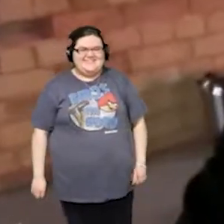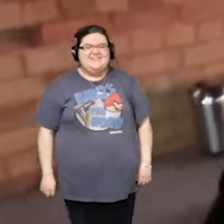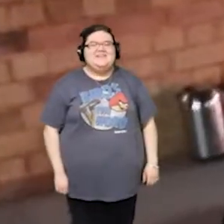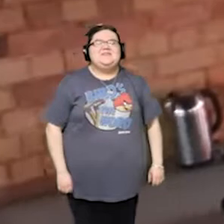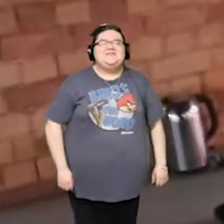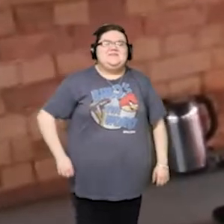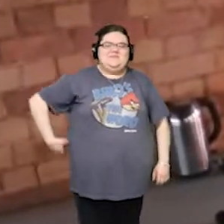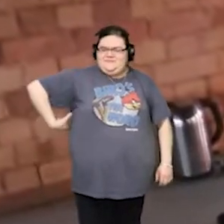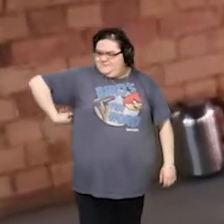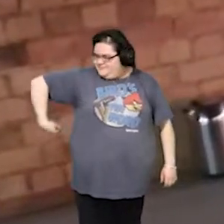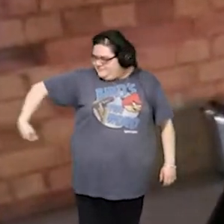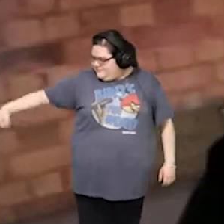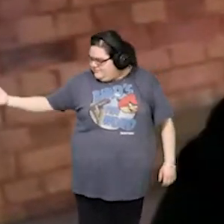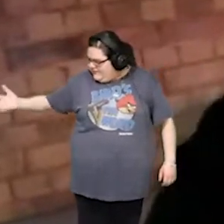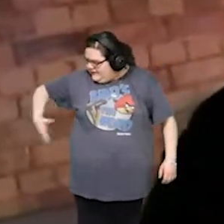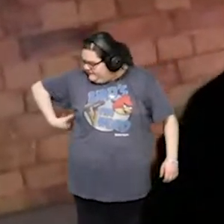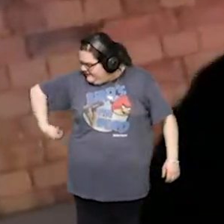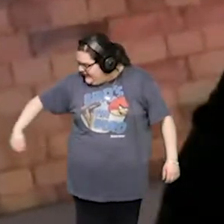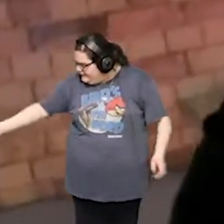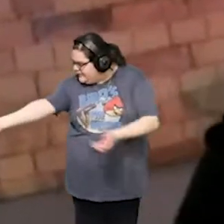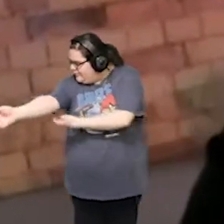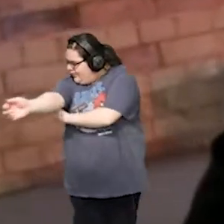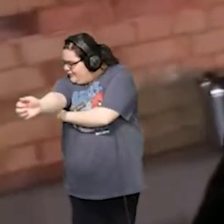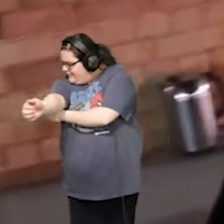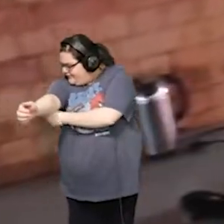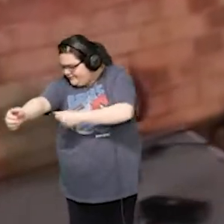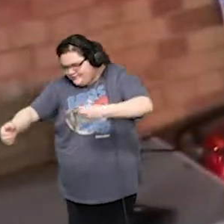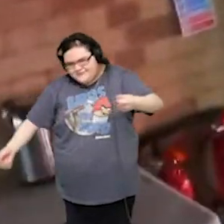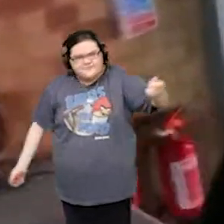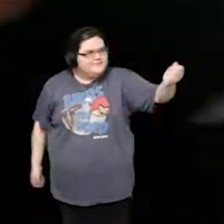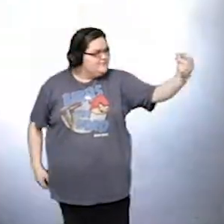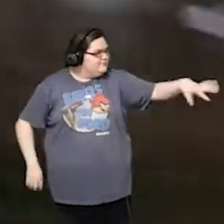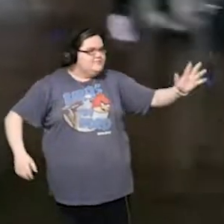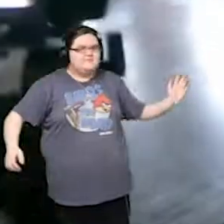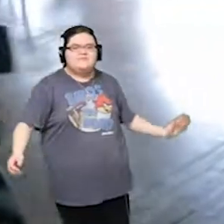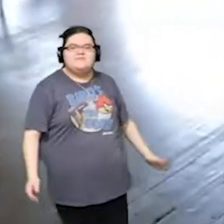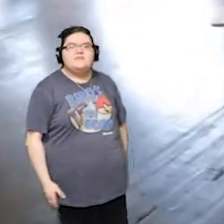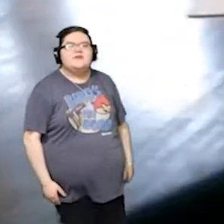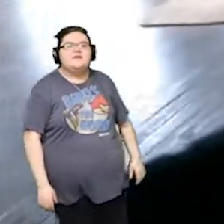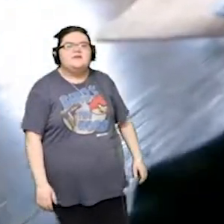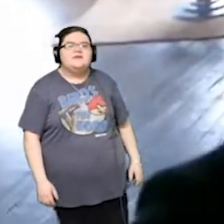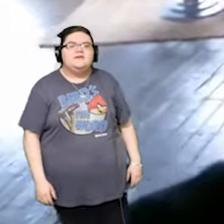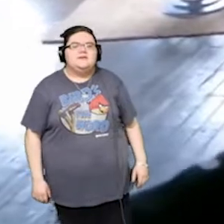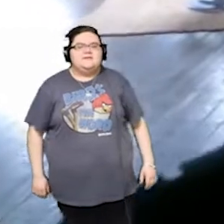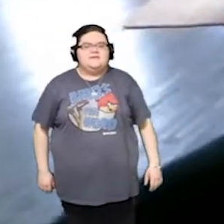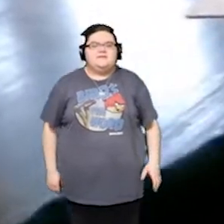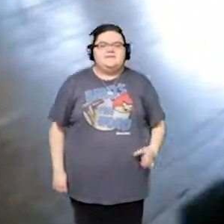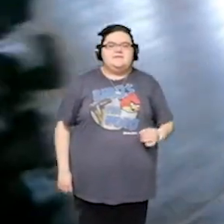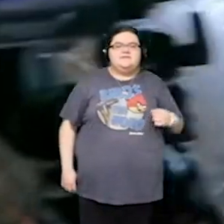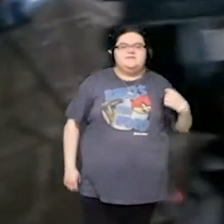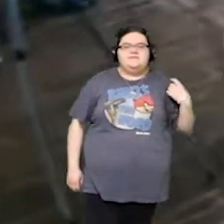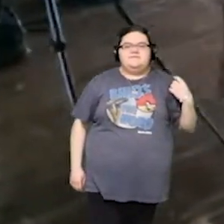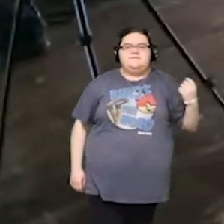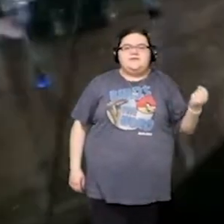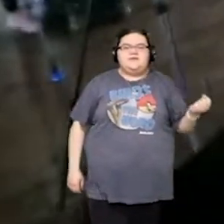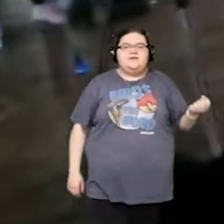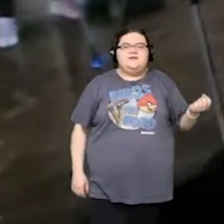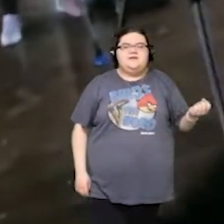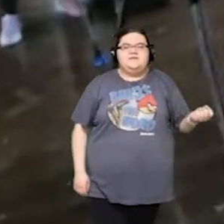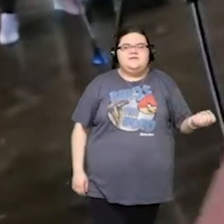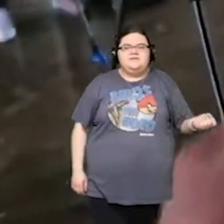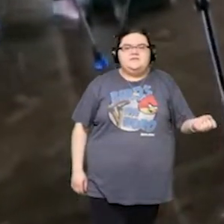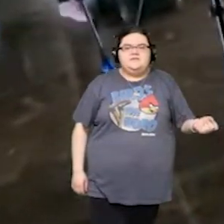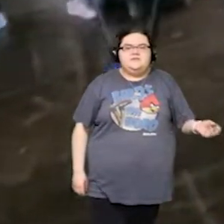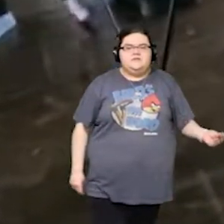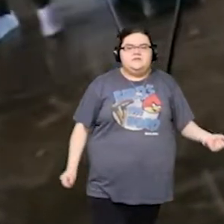70 to 200. So I'm just going around and placing all of the tripods in their correct places. So I've just put a close-up camera over there, working